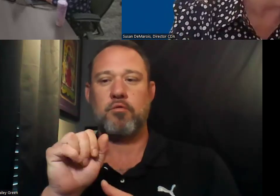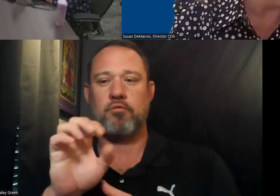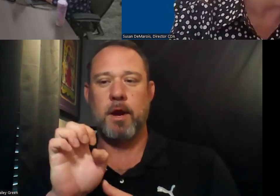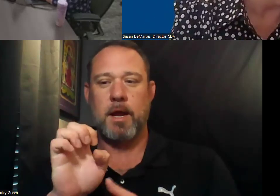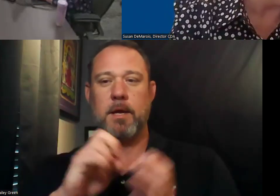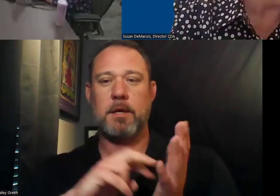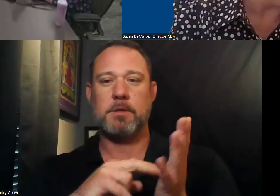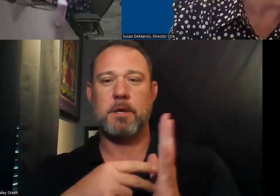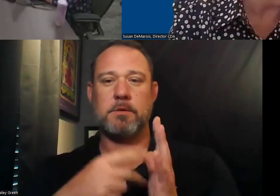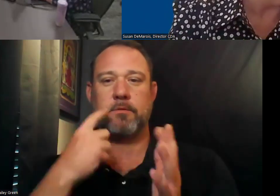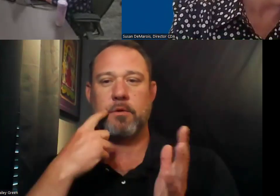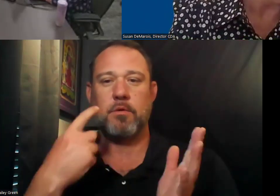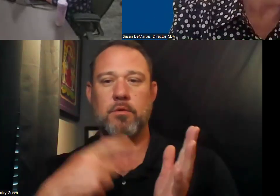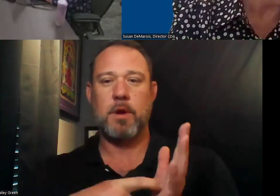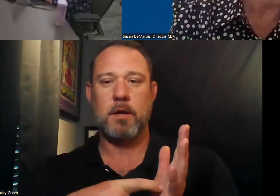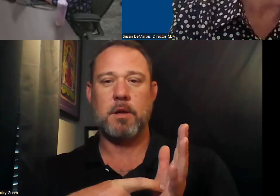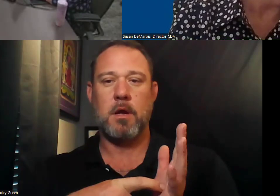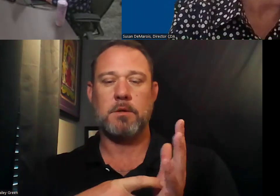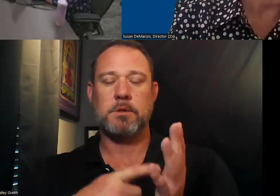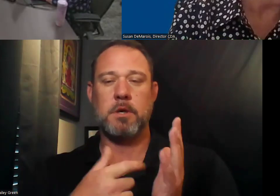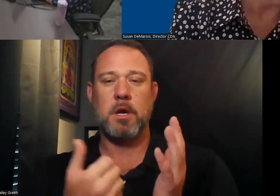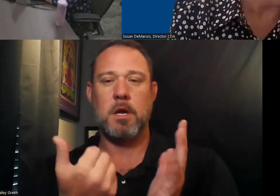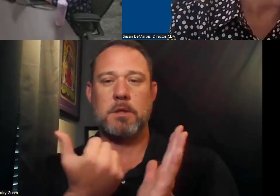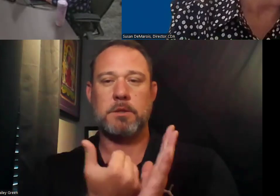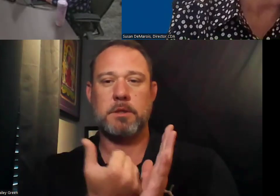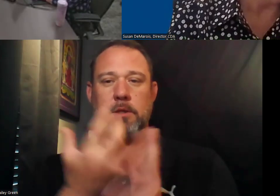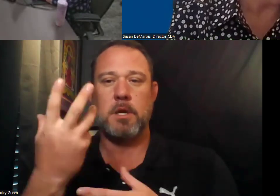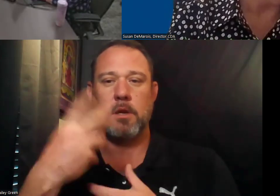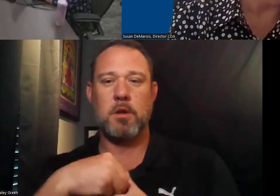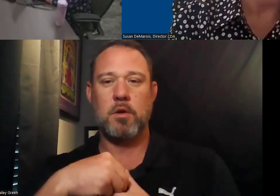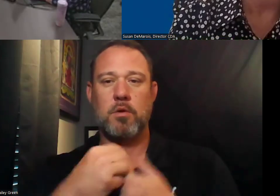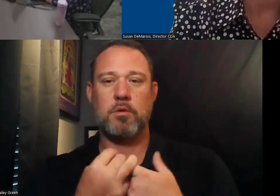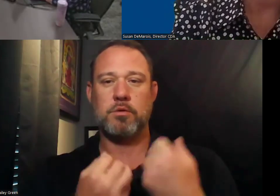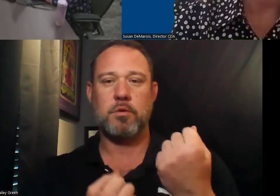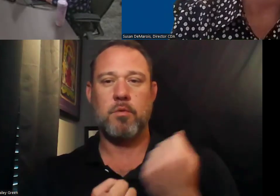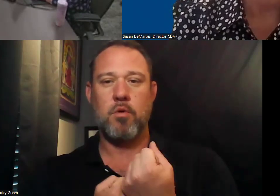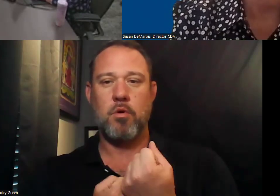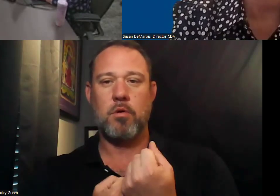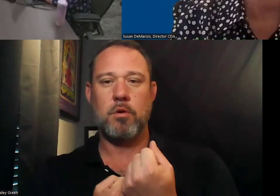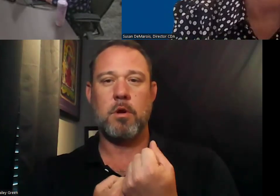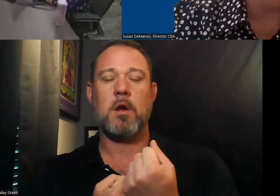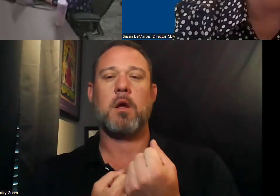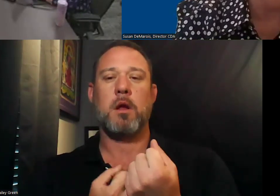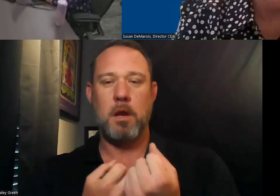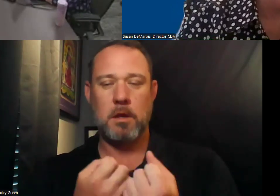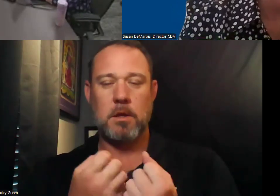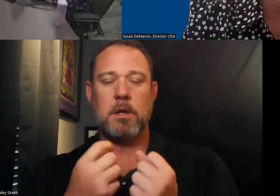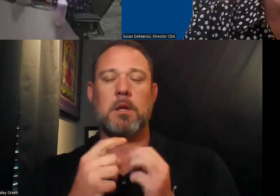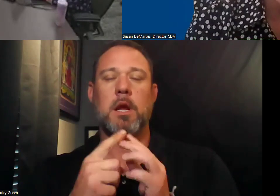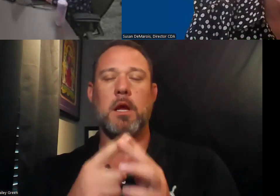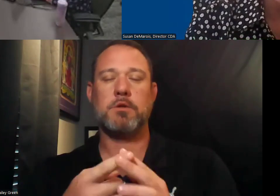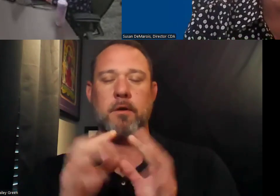stands for Recognize, Assist, Include, Support, and Engage Families